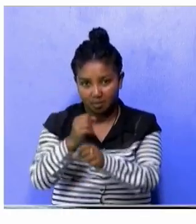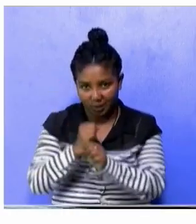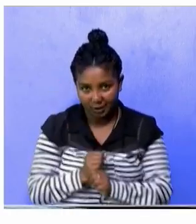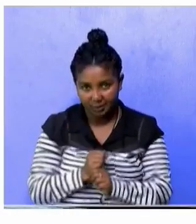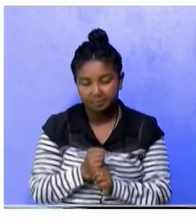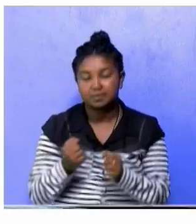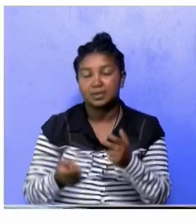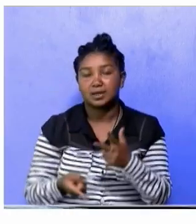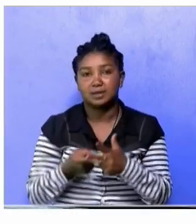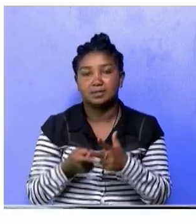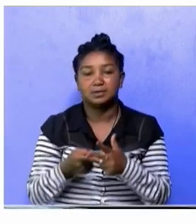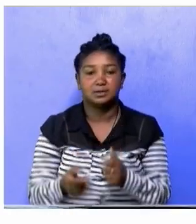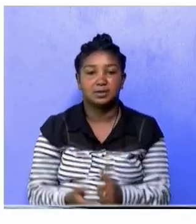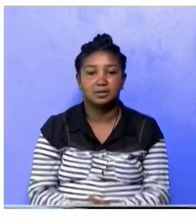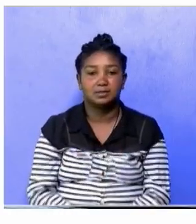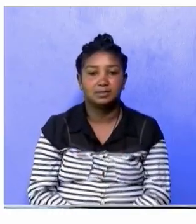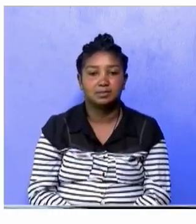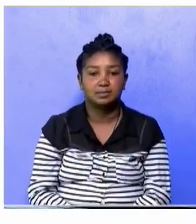Number three,